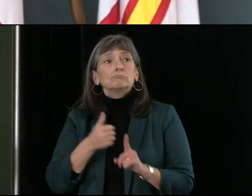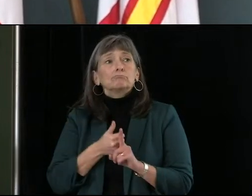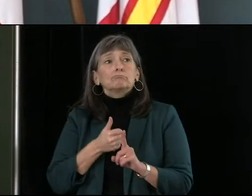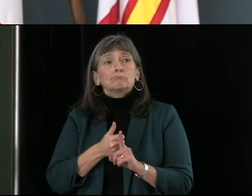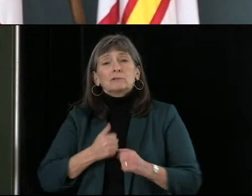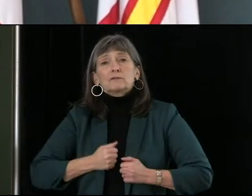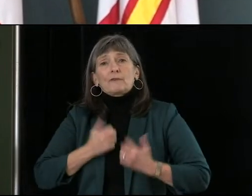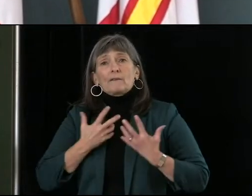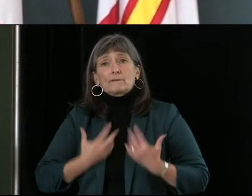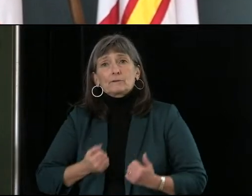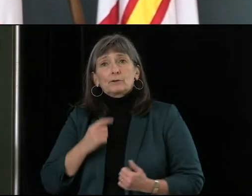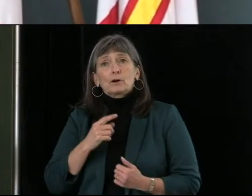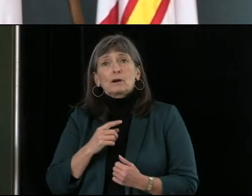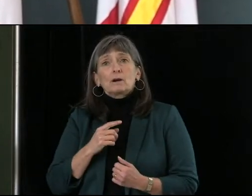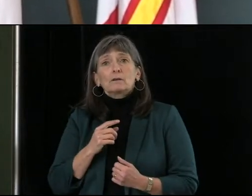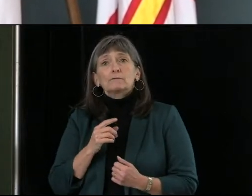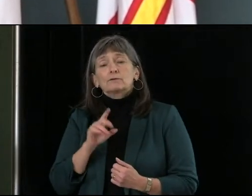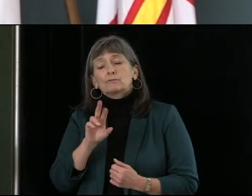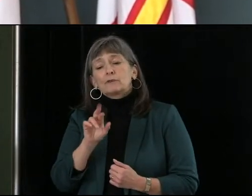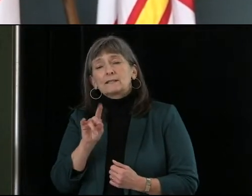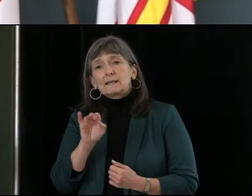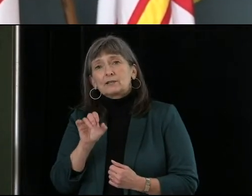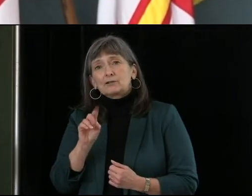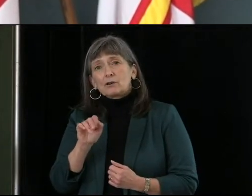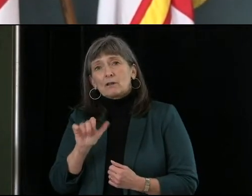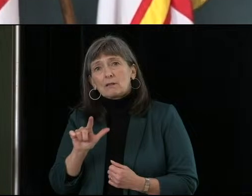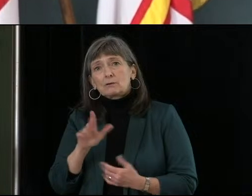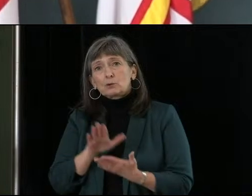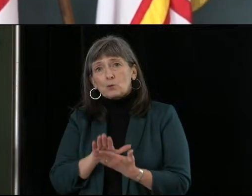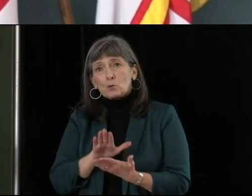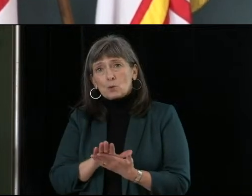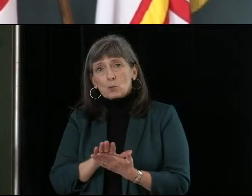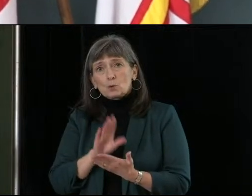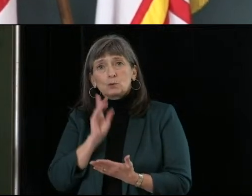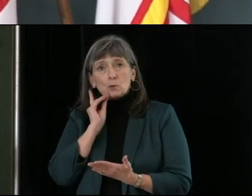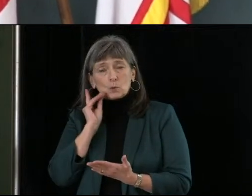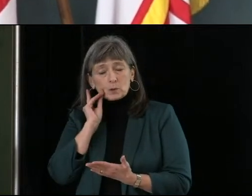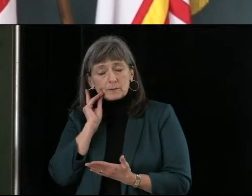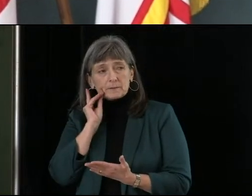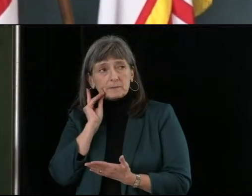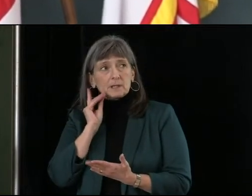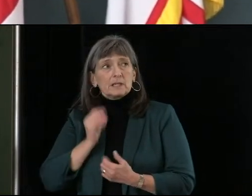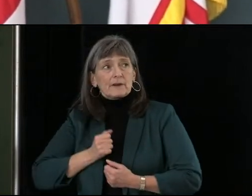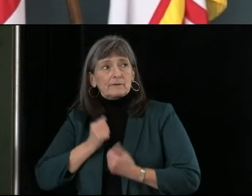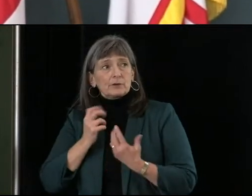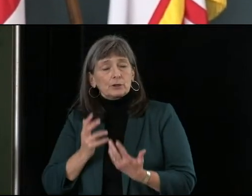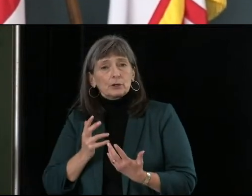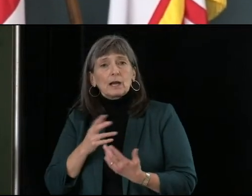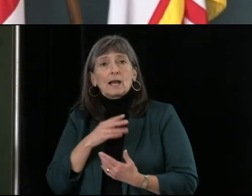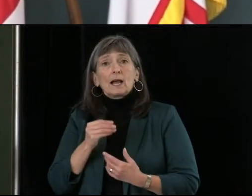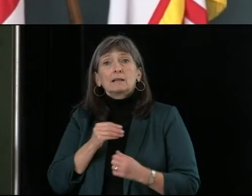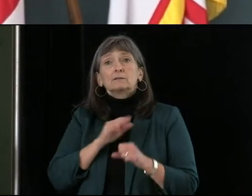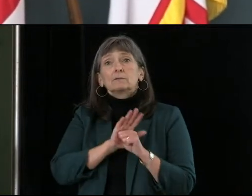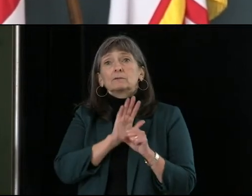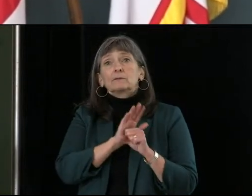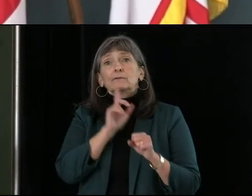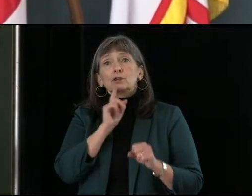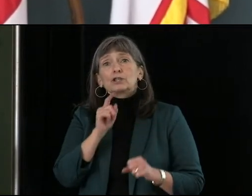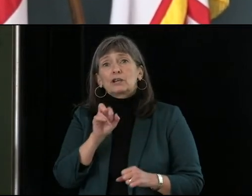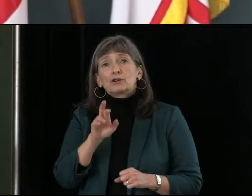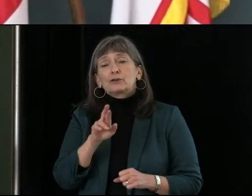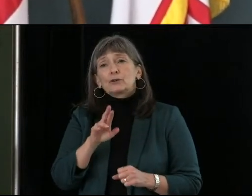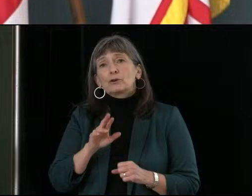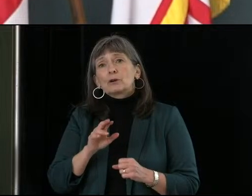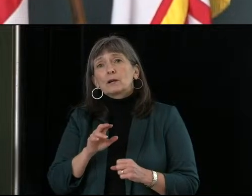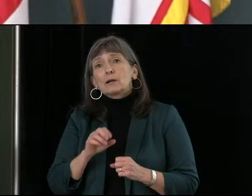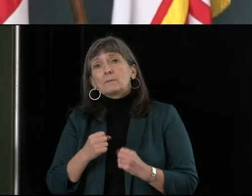school survivor, a long-time dedicated community activist for the prevention of gender-based violence in our province